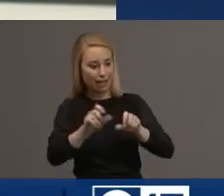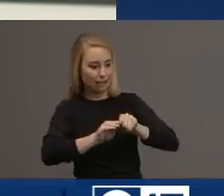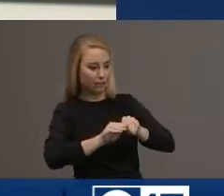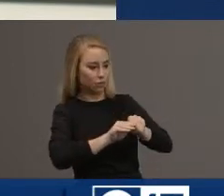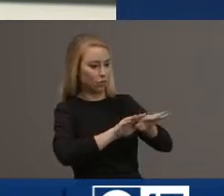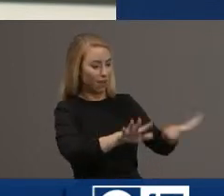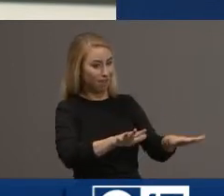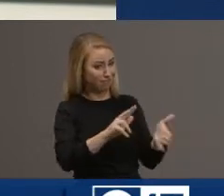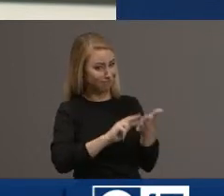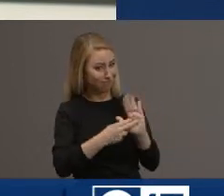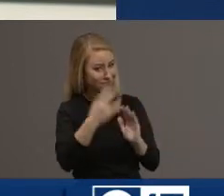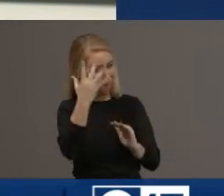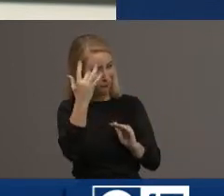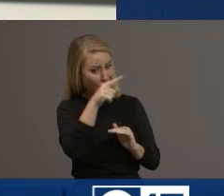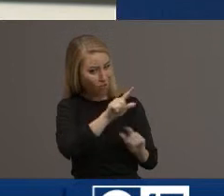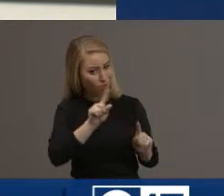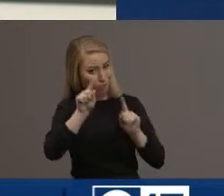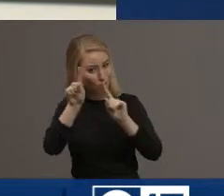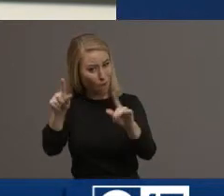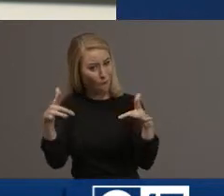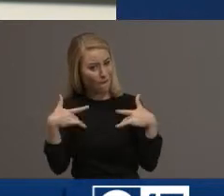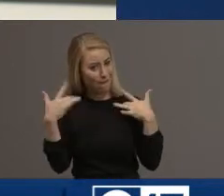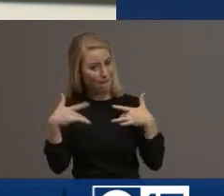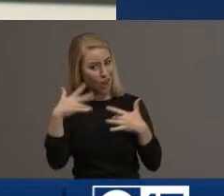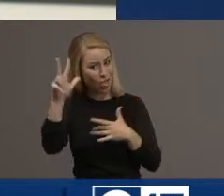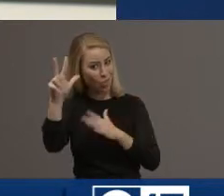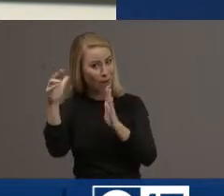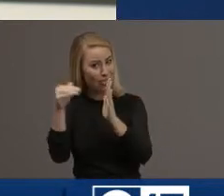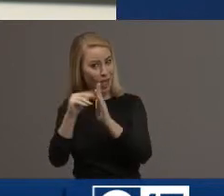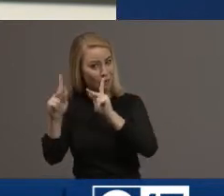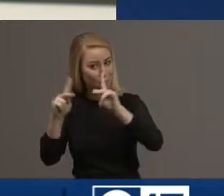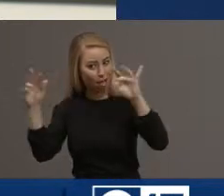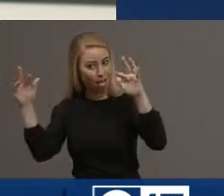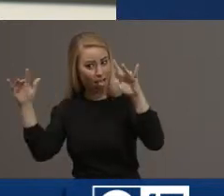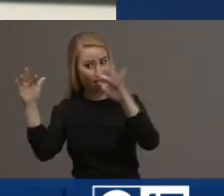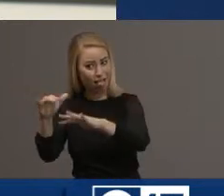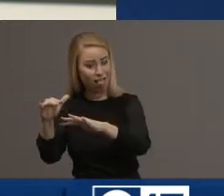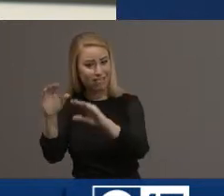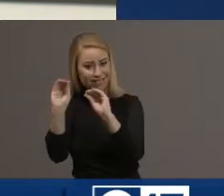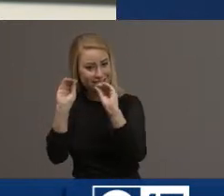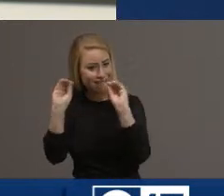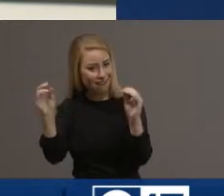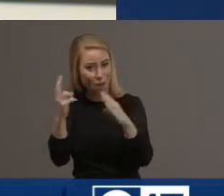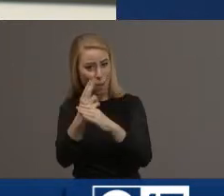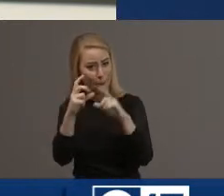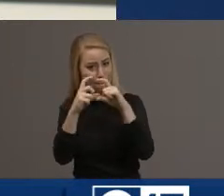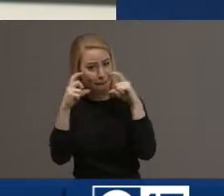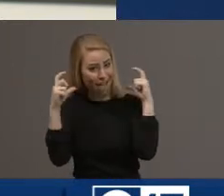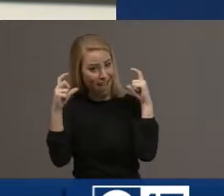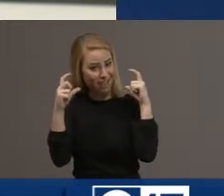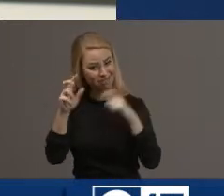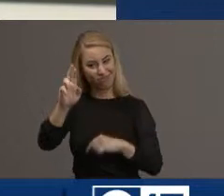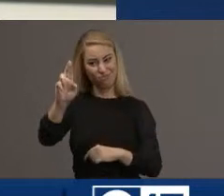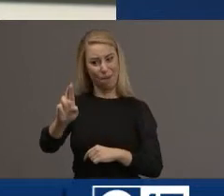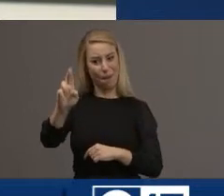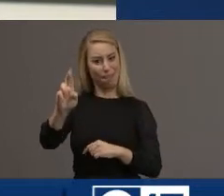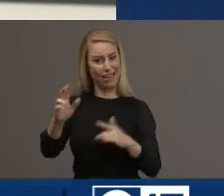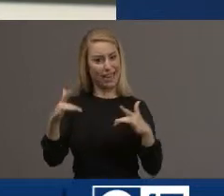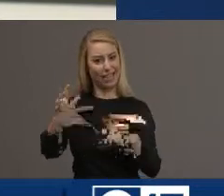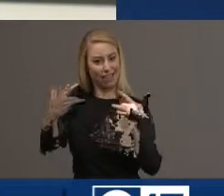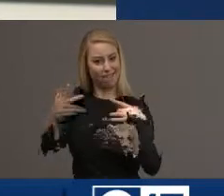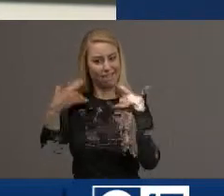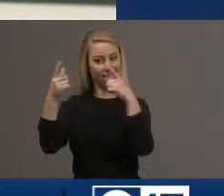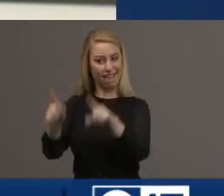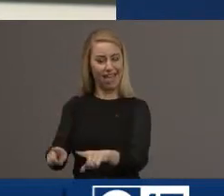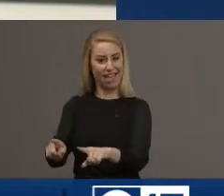with 3,000 people, almost none of them wearing masks, a partisan political event that just sets the wrong